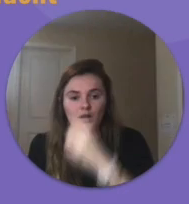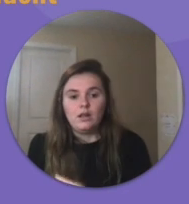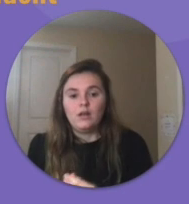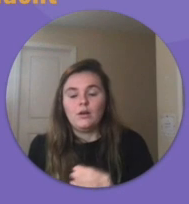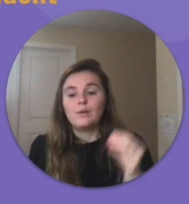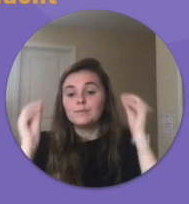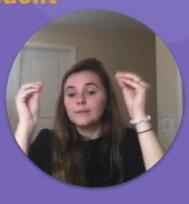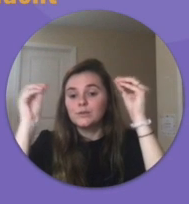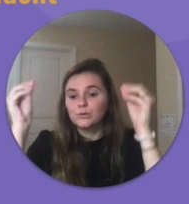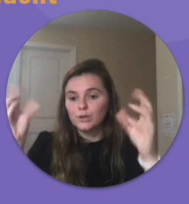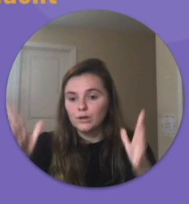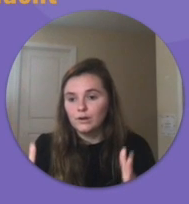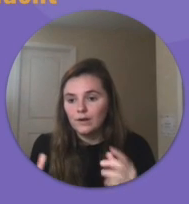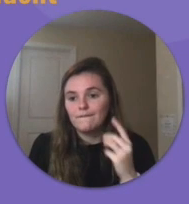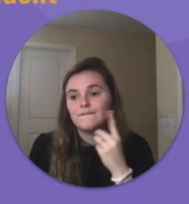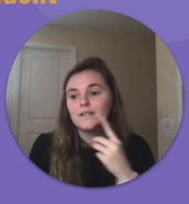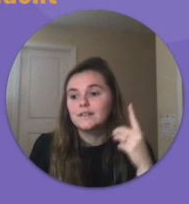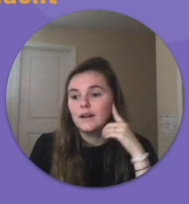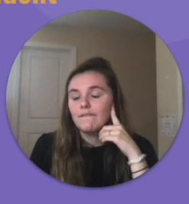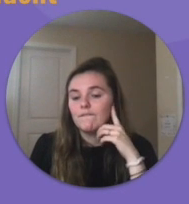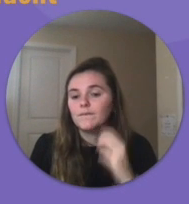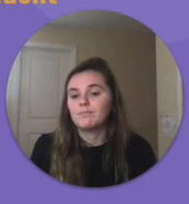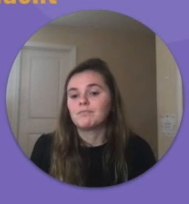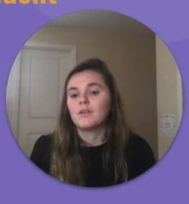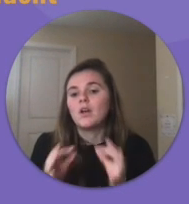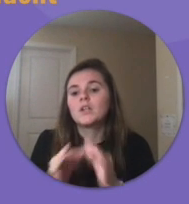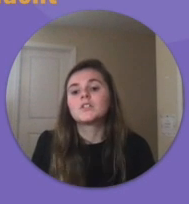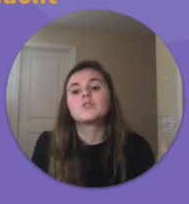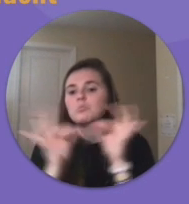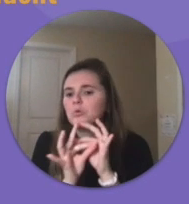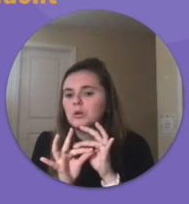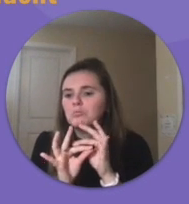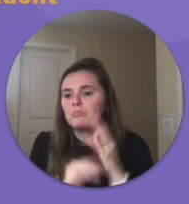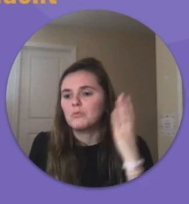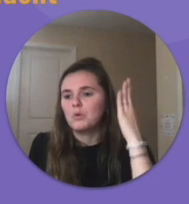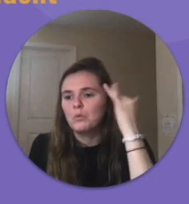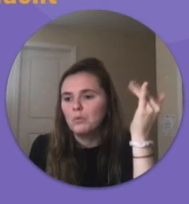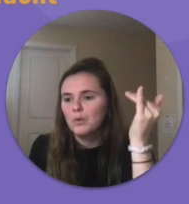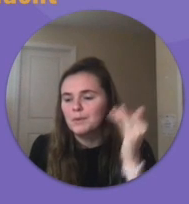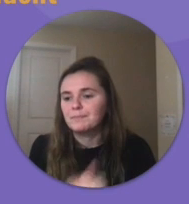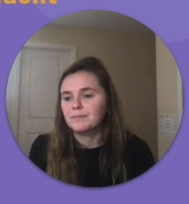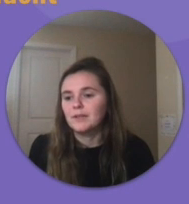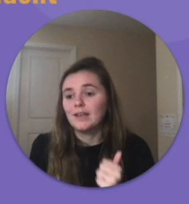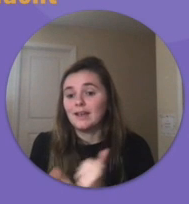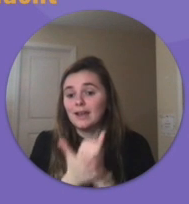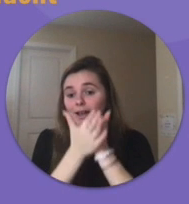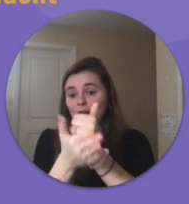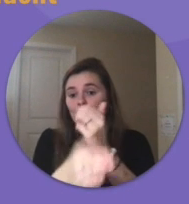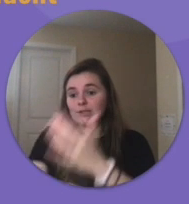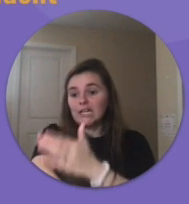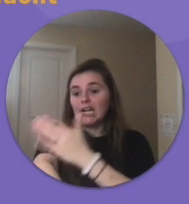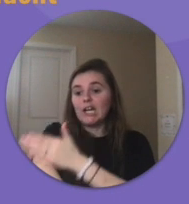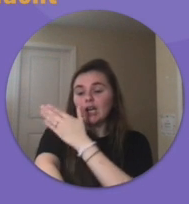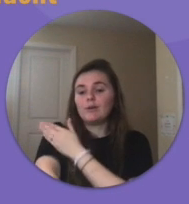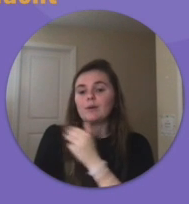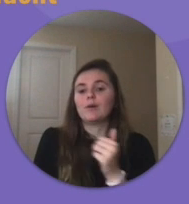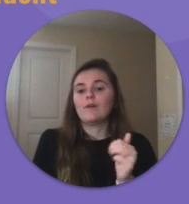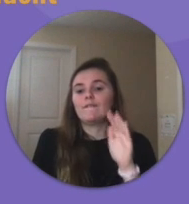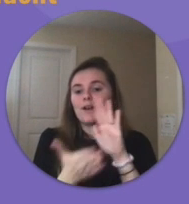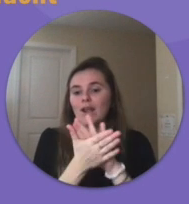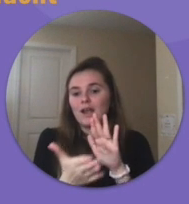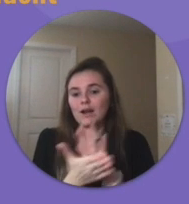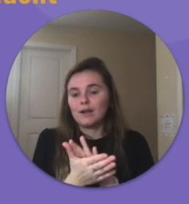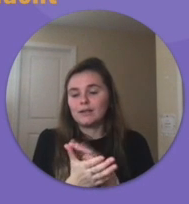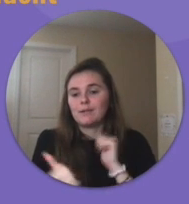parent, and even the teacher of the deaf is very important because it